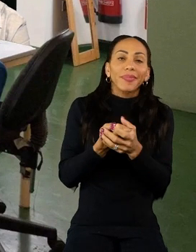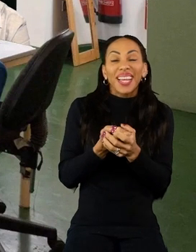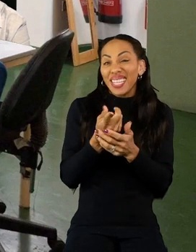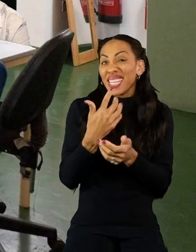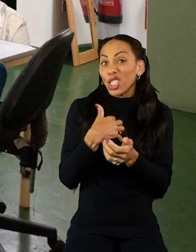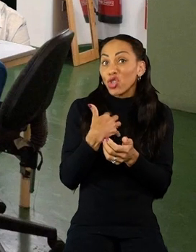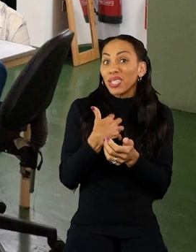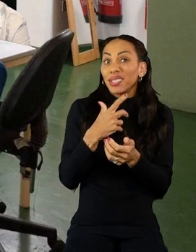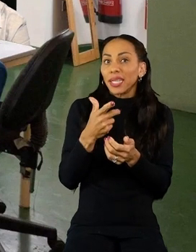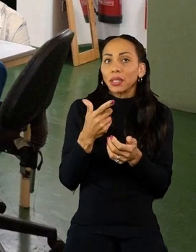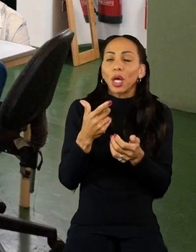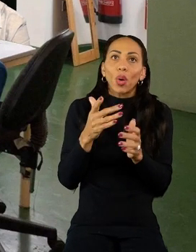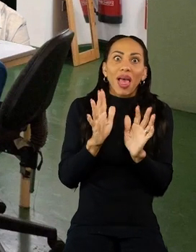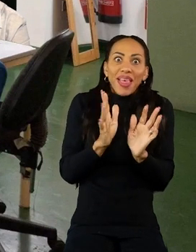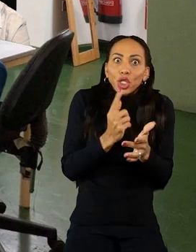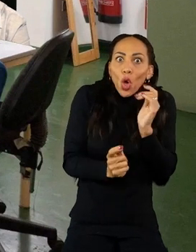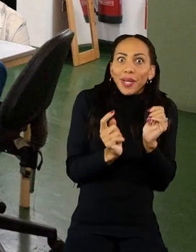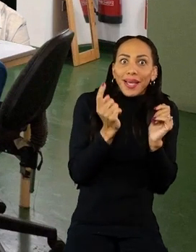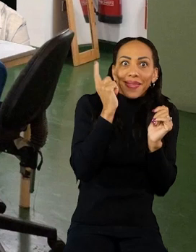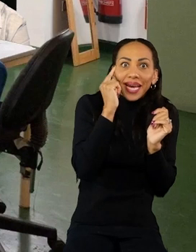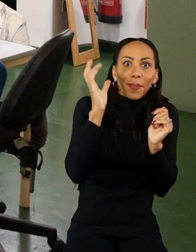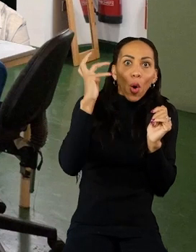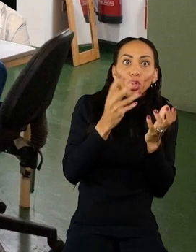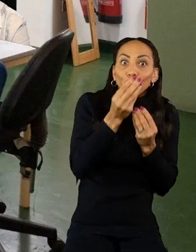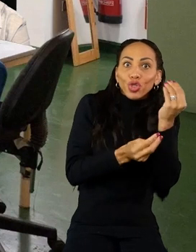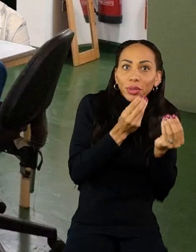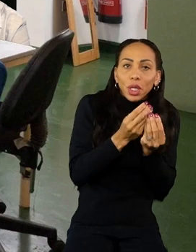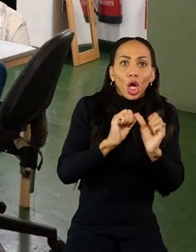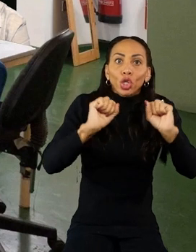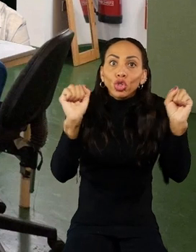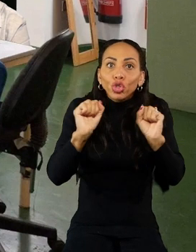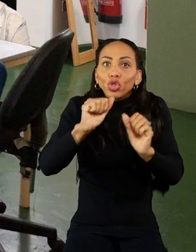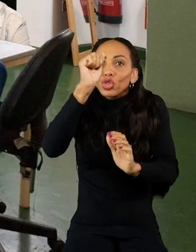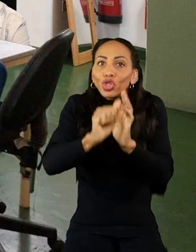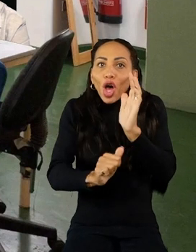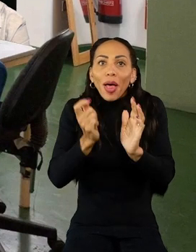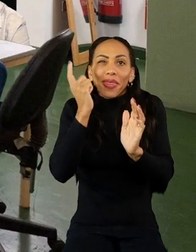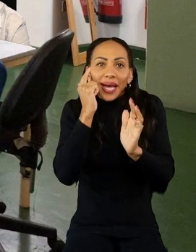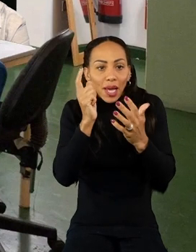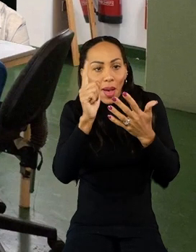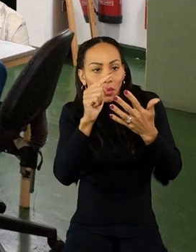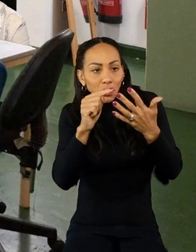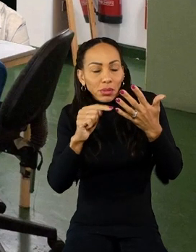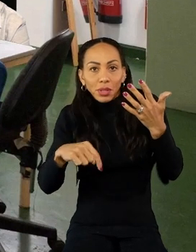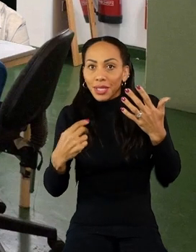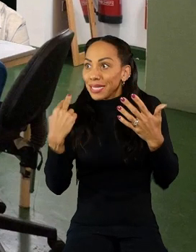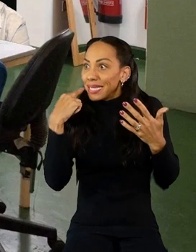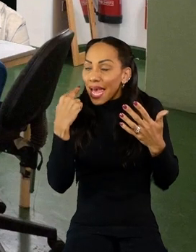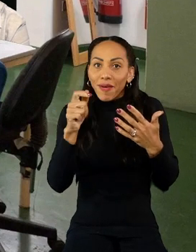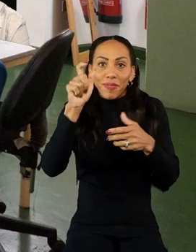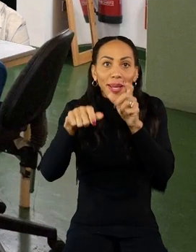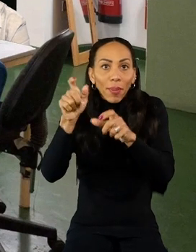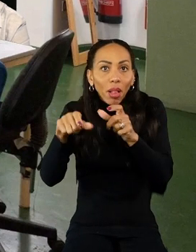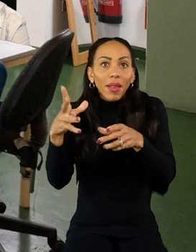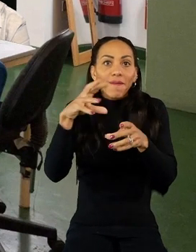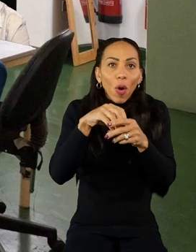need to be translation and stuff in there also, which again is just really interesting. And that's just thinking about the audio description side